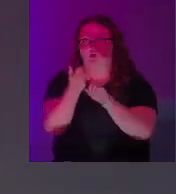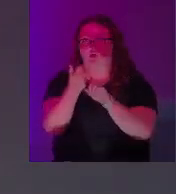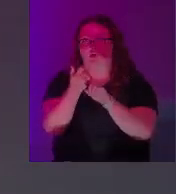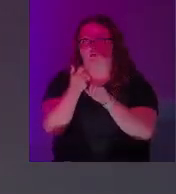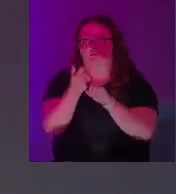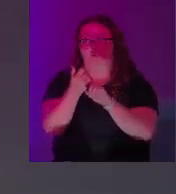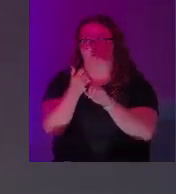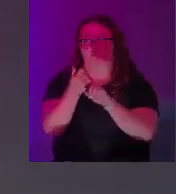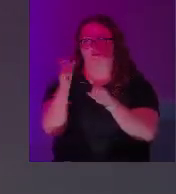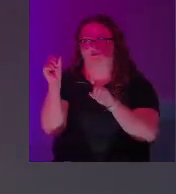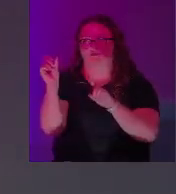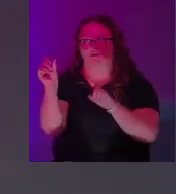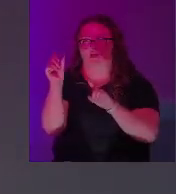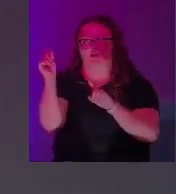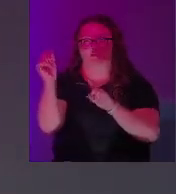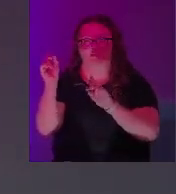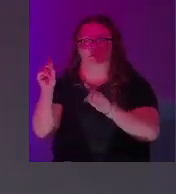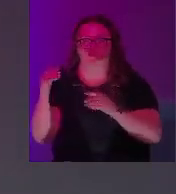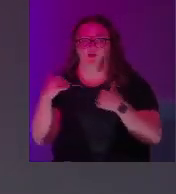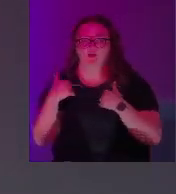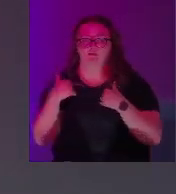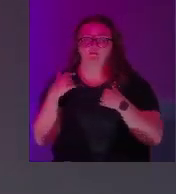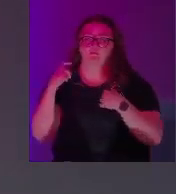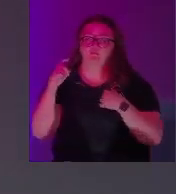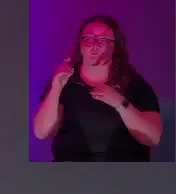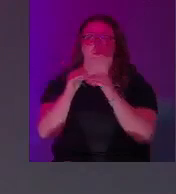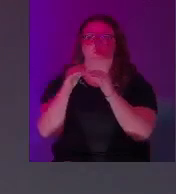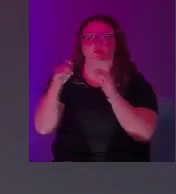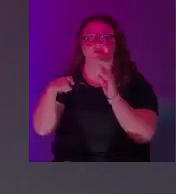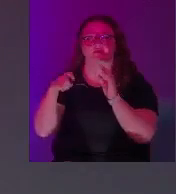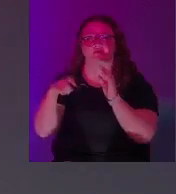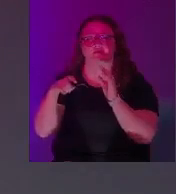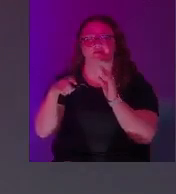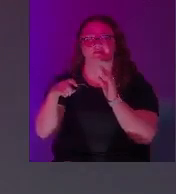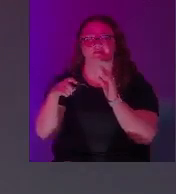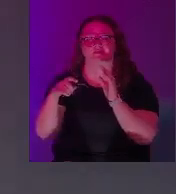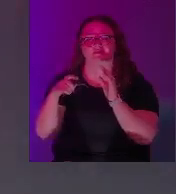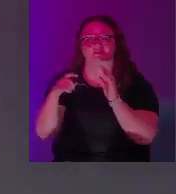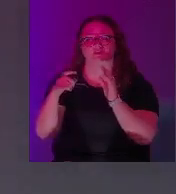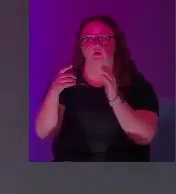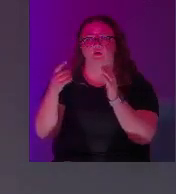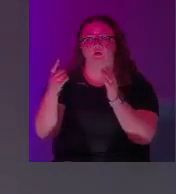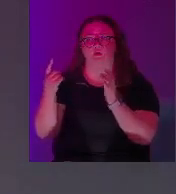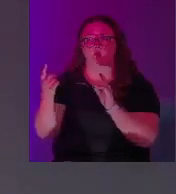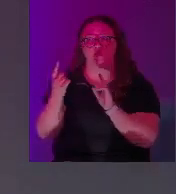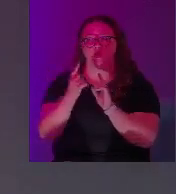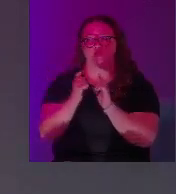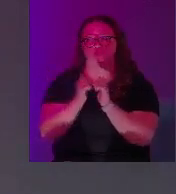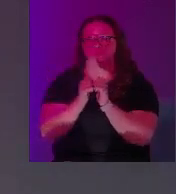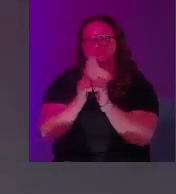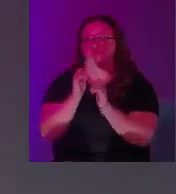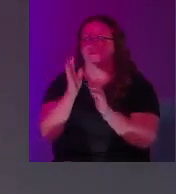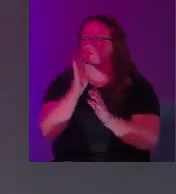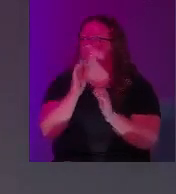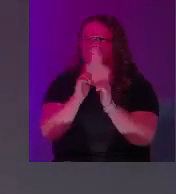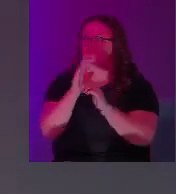to help somebody who has a greater need than that, come talk to either Caroline Fox. Caroline, raise your